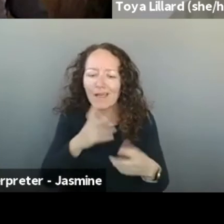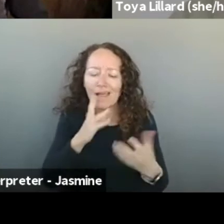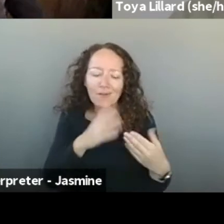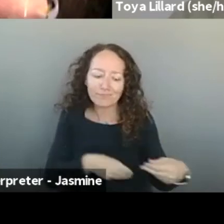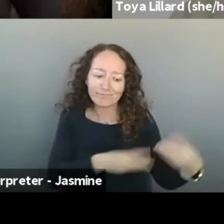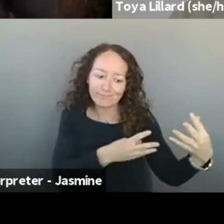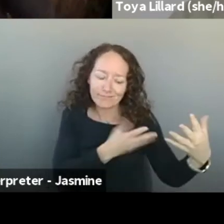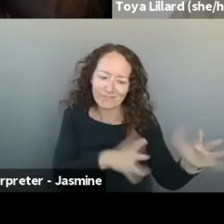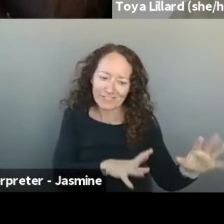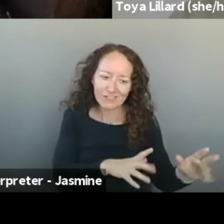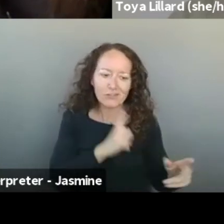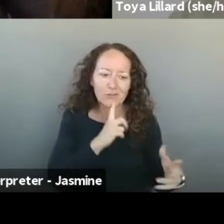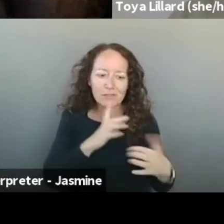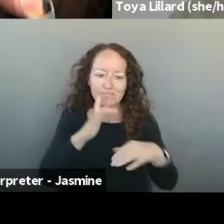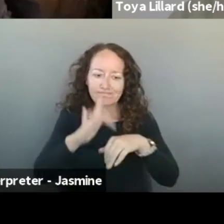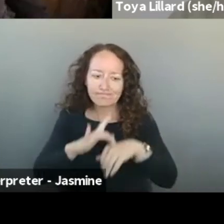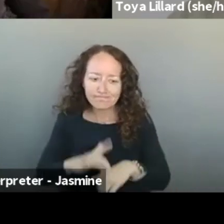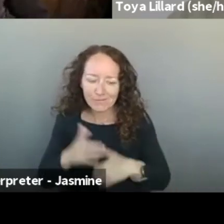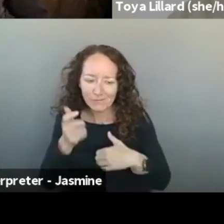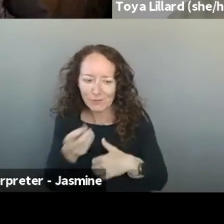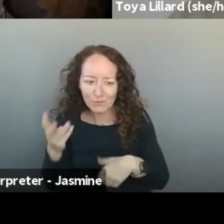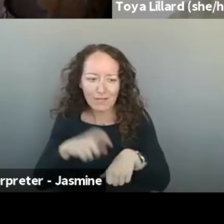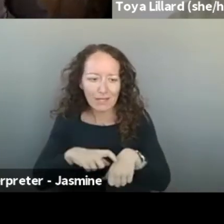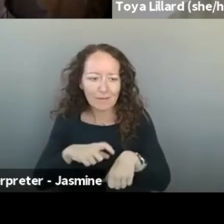of times, but I just want to